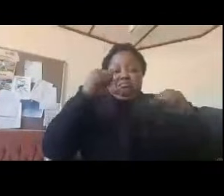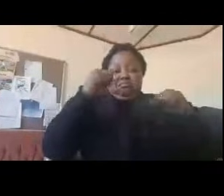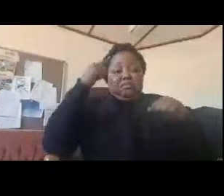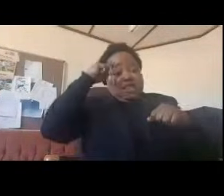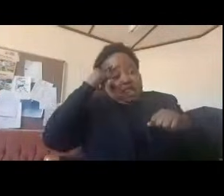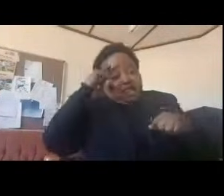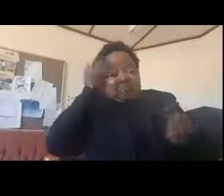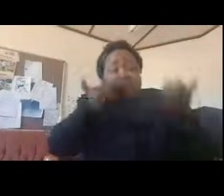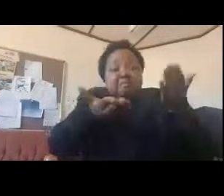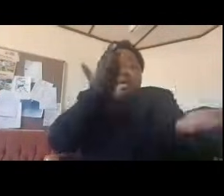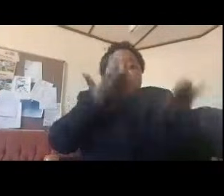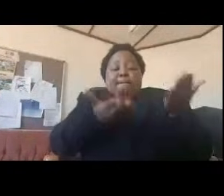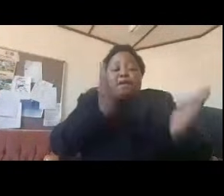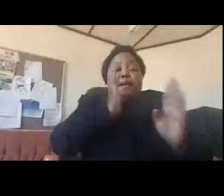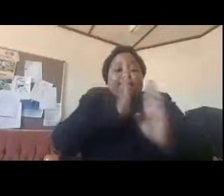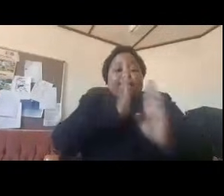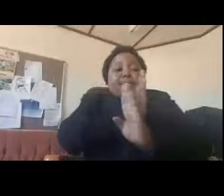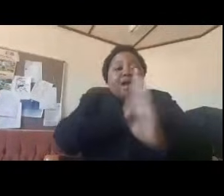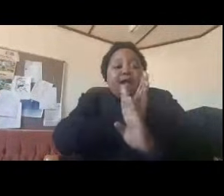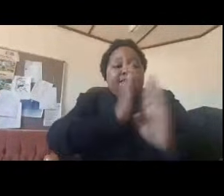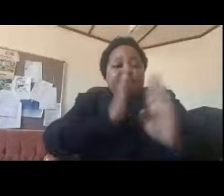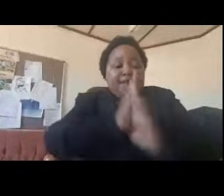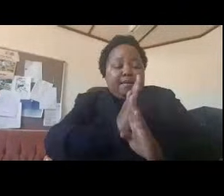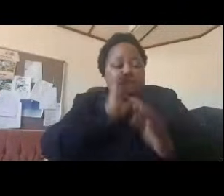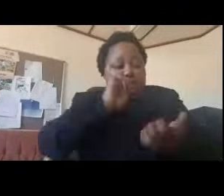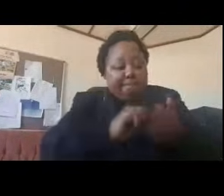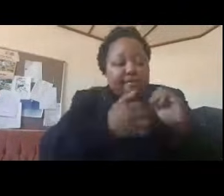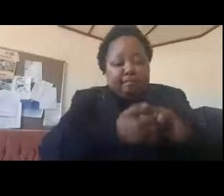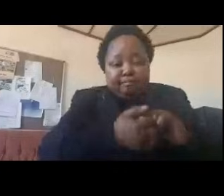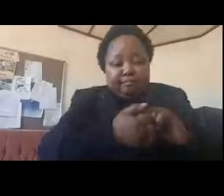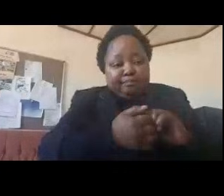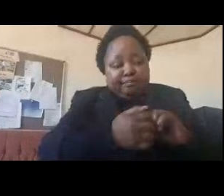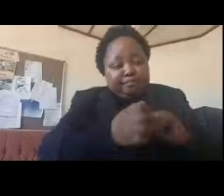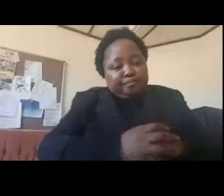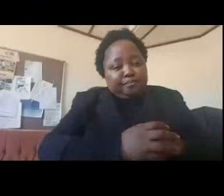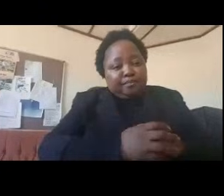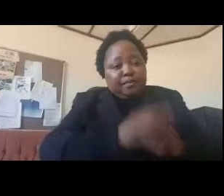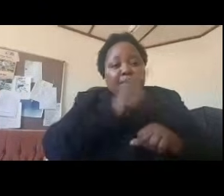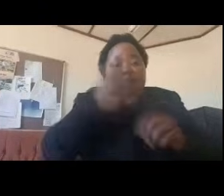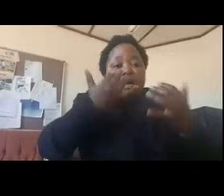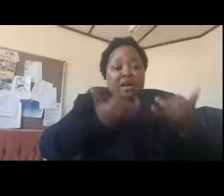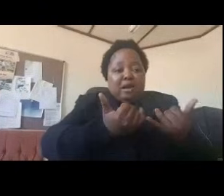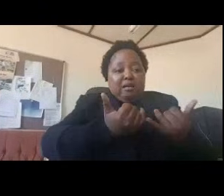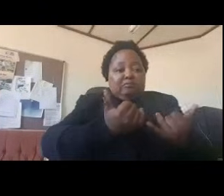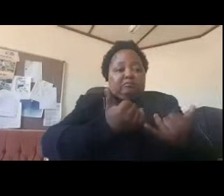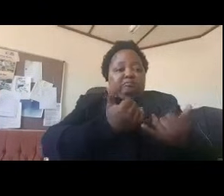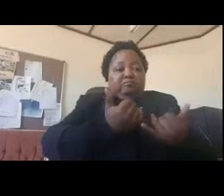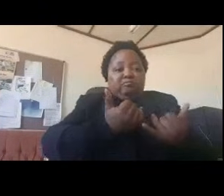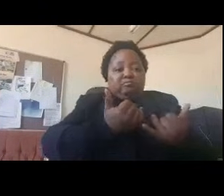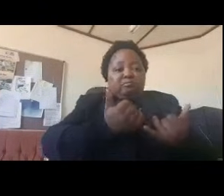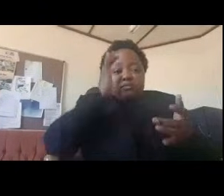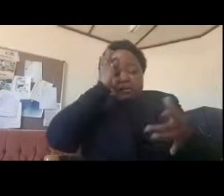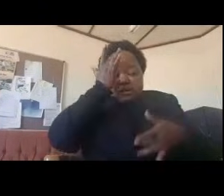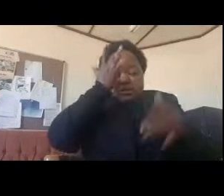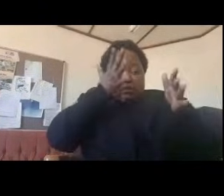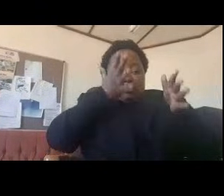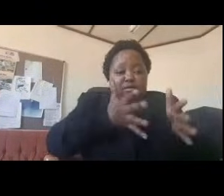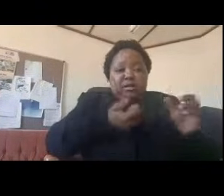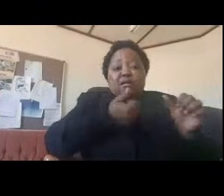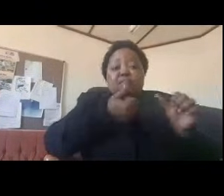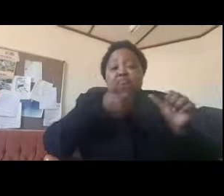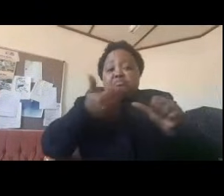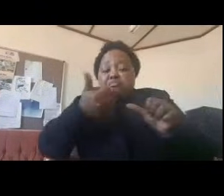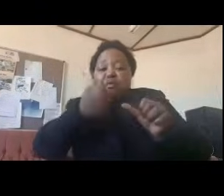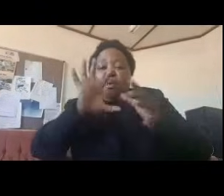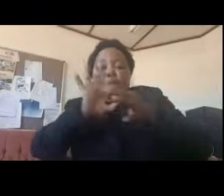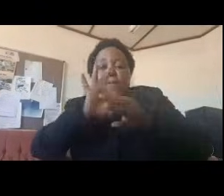We are running the best emergency rooms in the world, but the patient keep going home eating the poison.